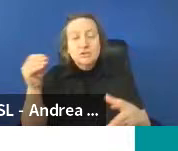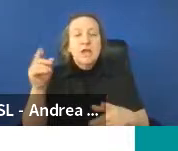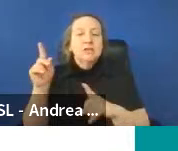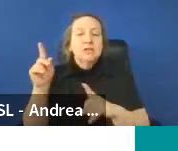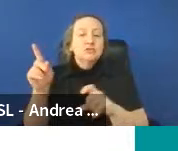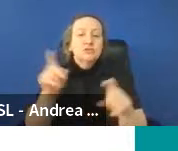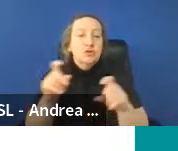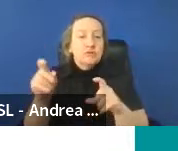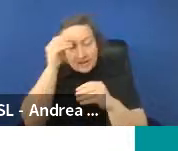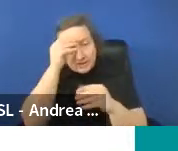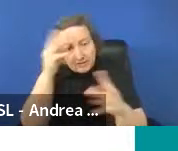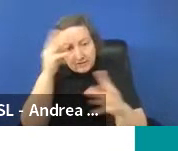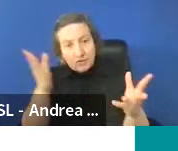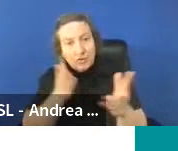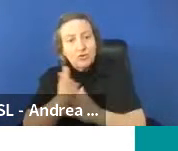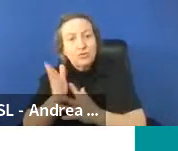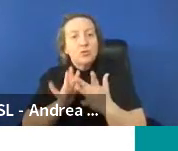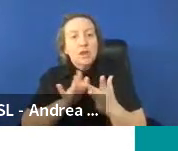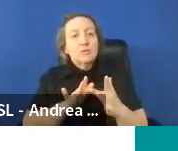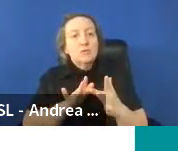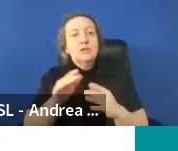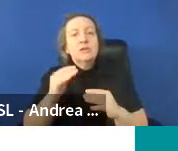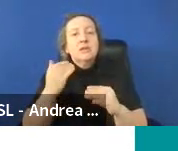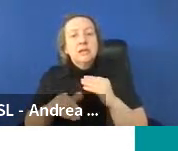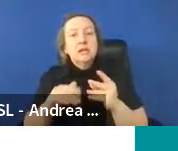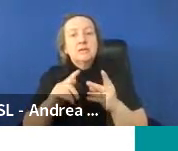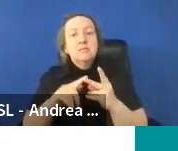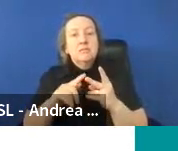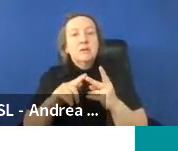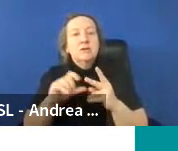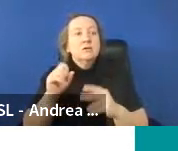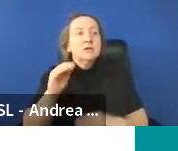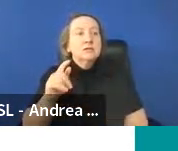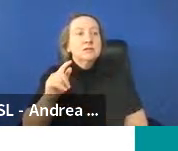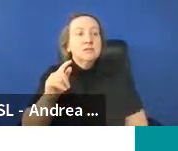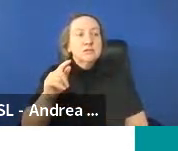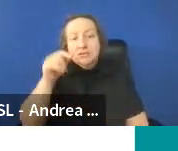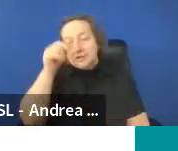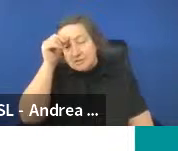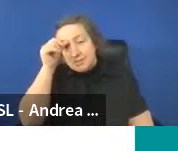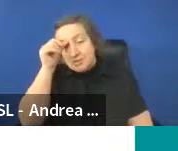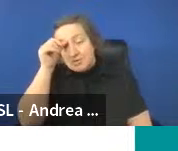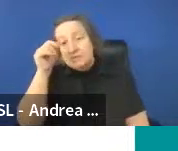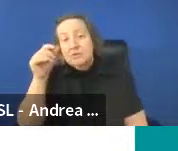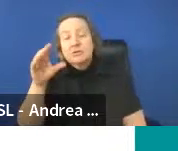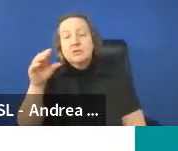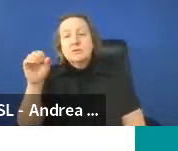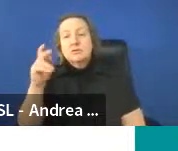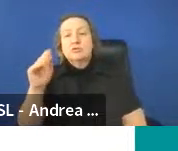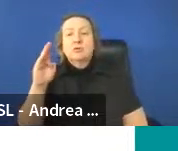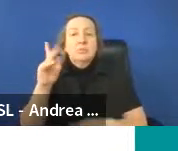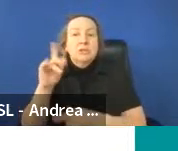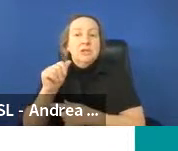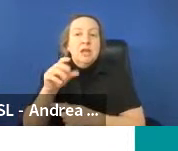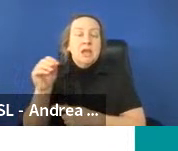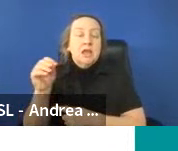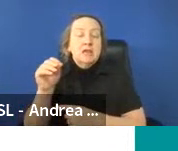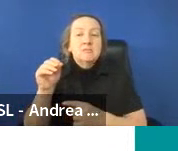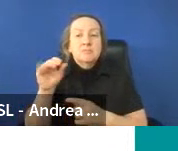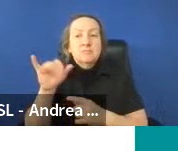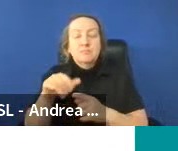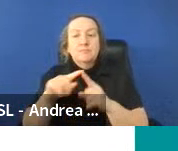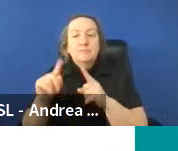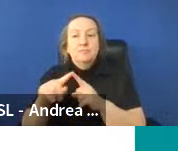information through their networks via email blasts, social media posts, and newsletter articles. And one even posted in